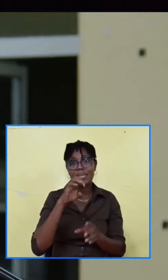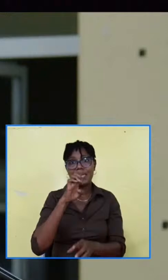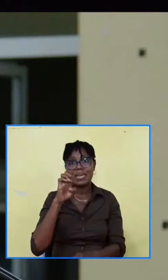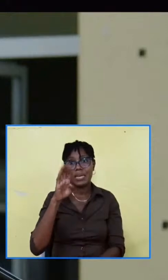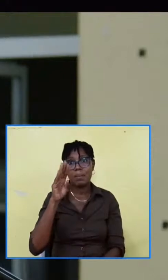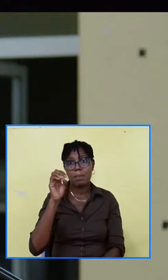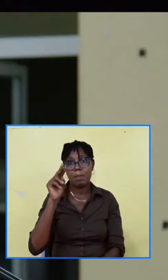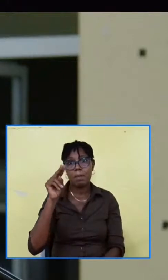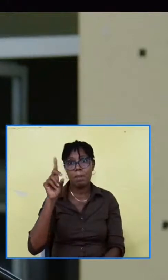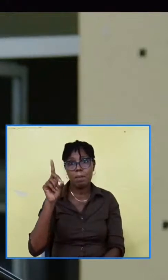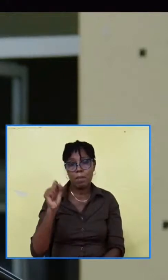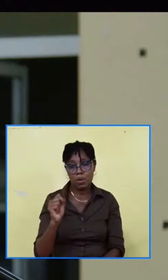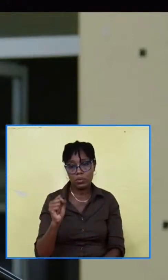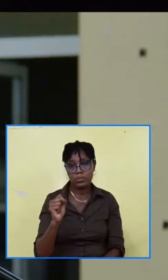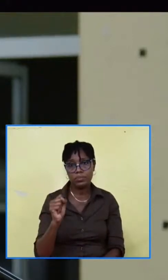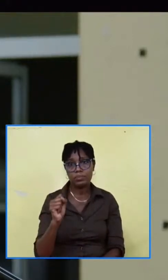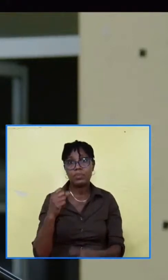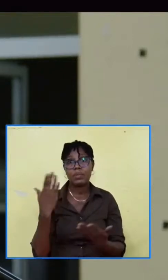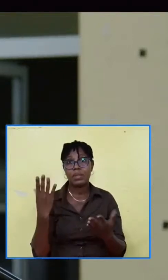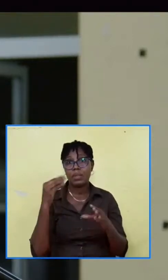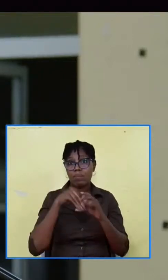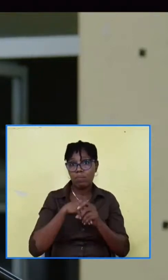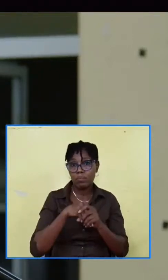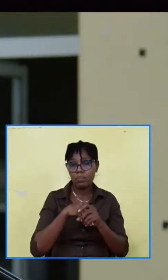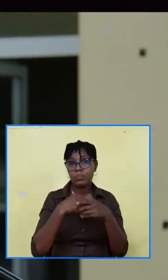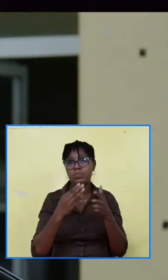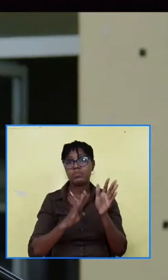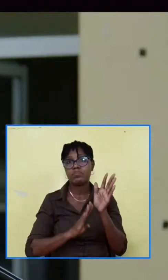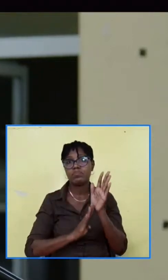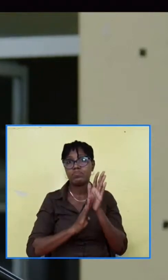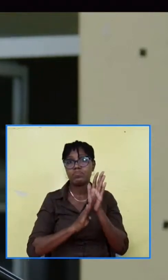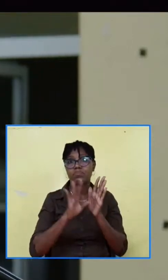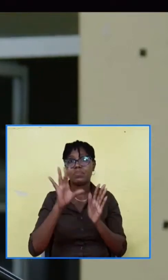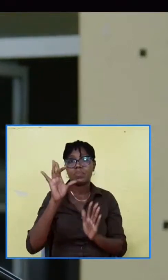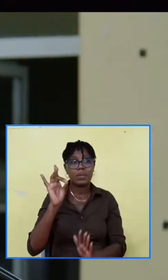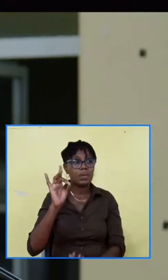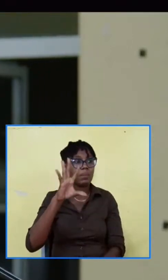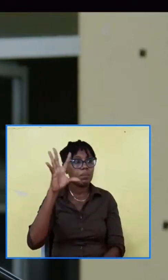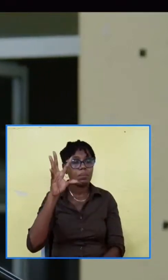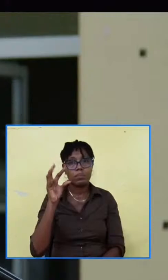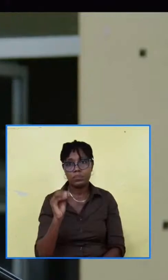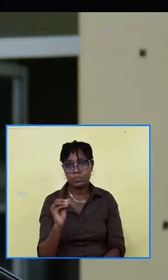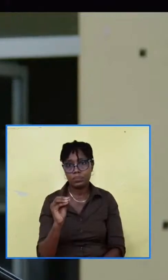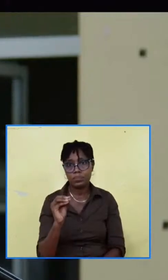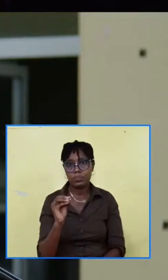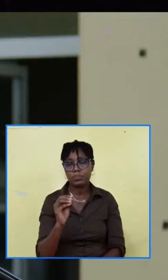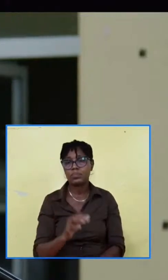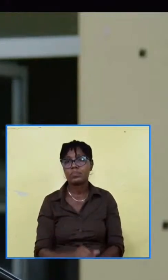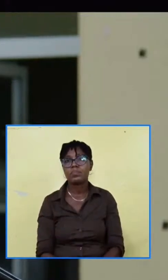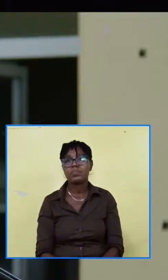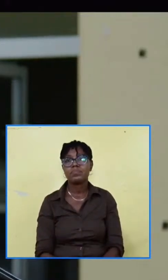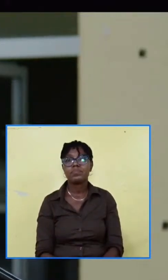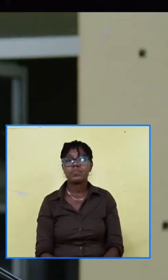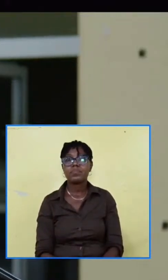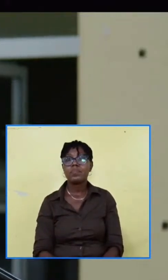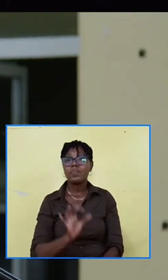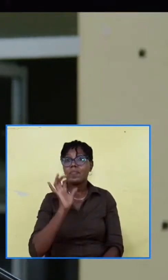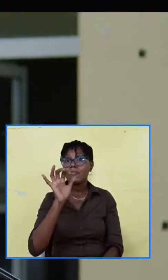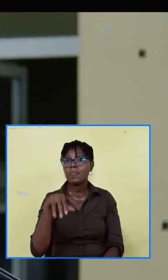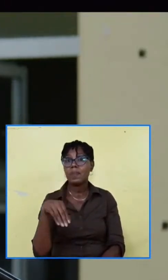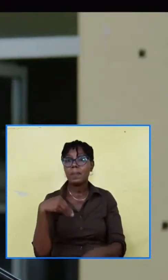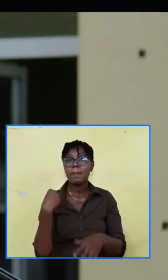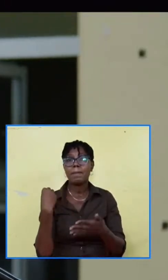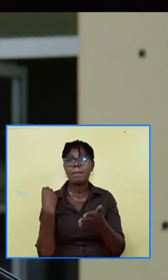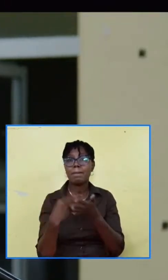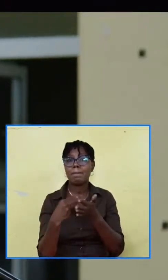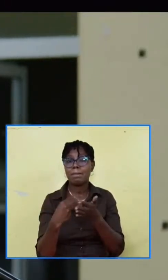are currently getting you about 8% in dividend in yields. And that money obviously, as you said,